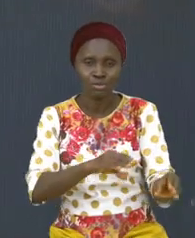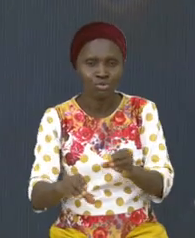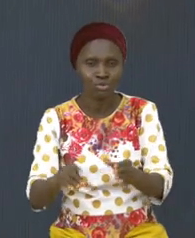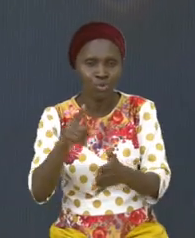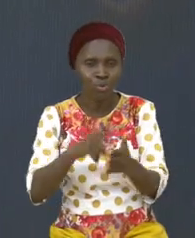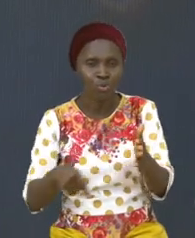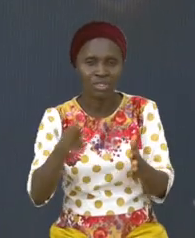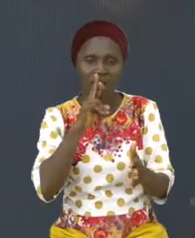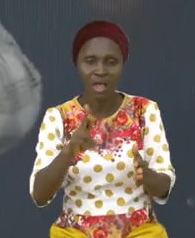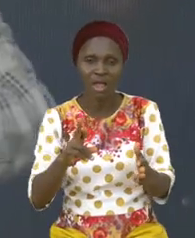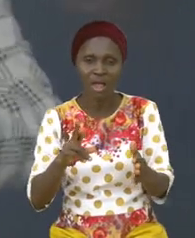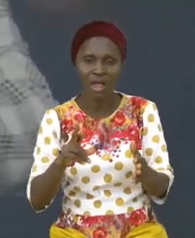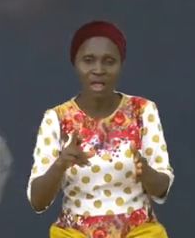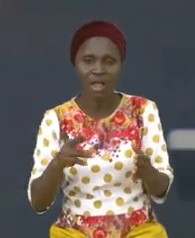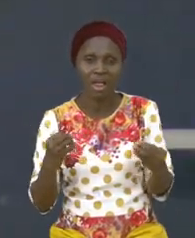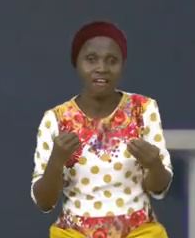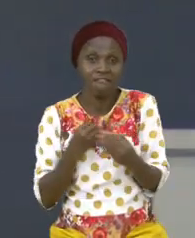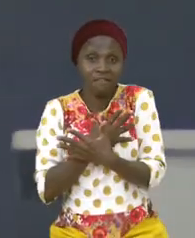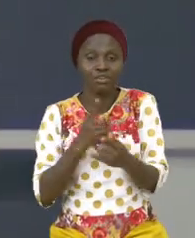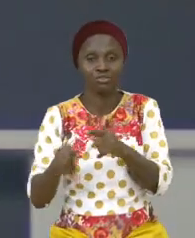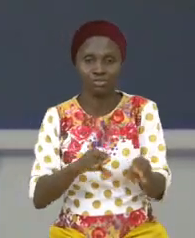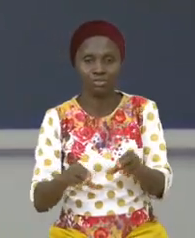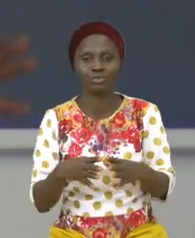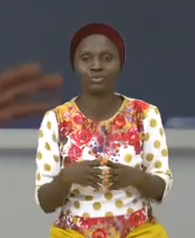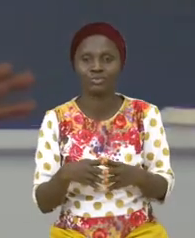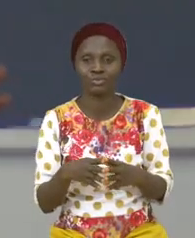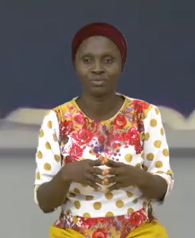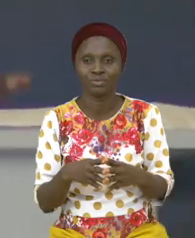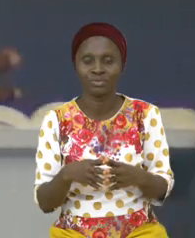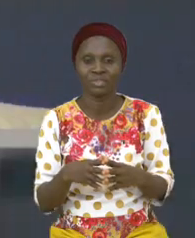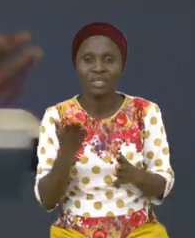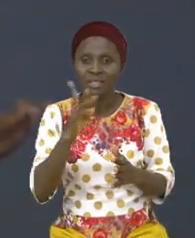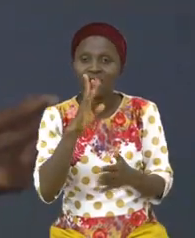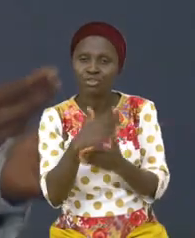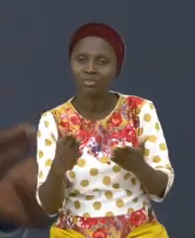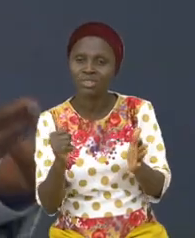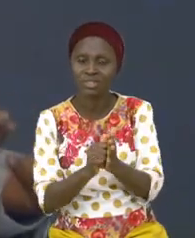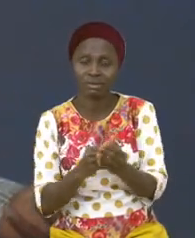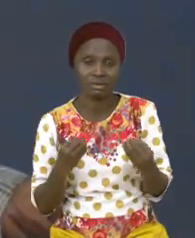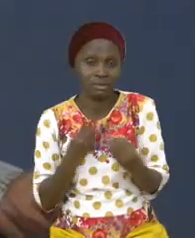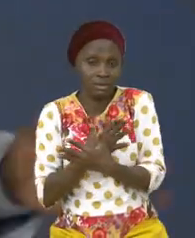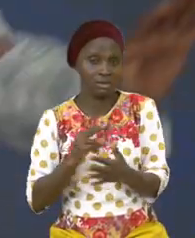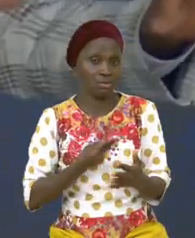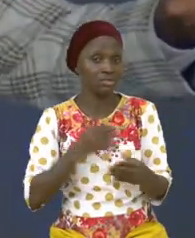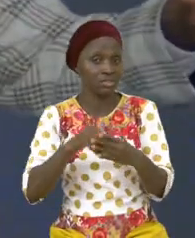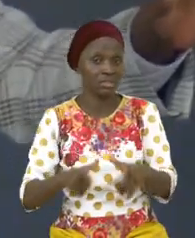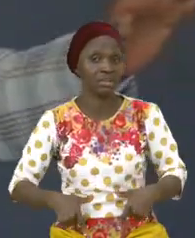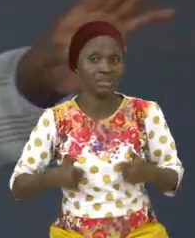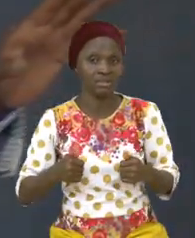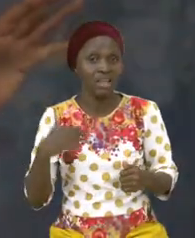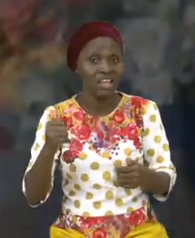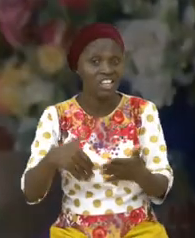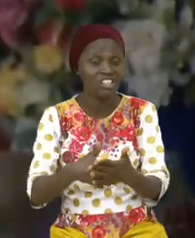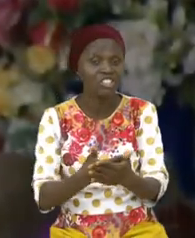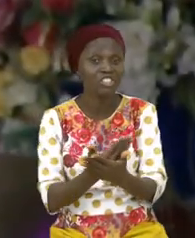doing. You know, in life, there are things that scare us. A new